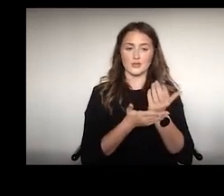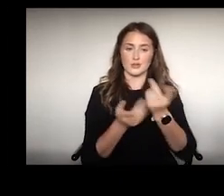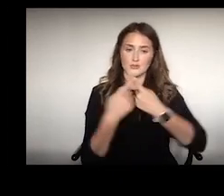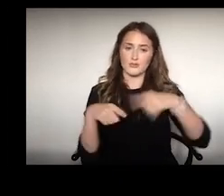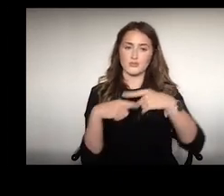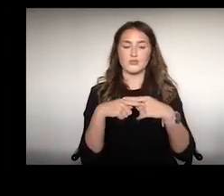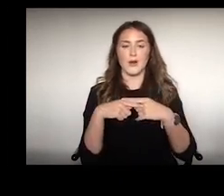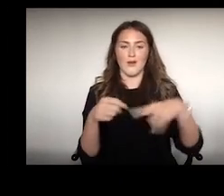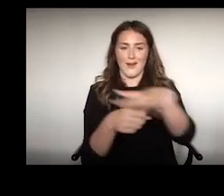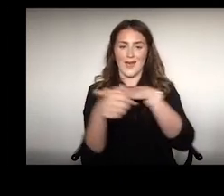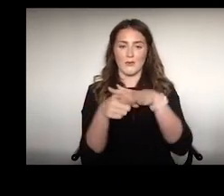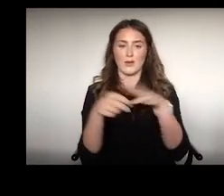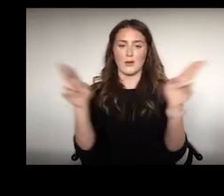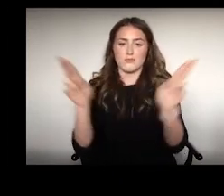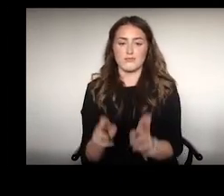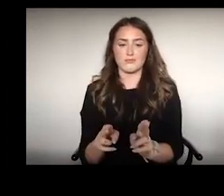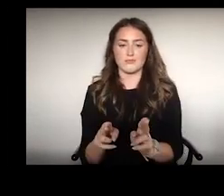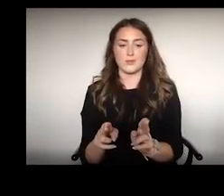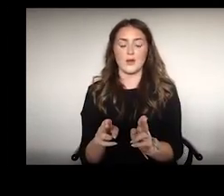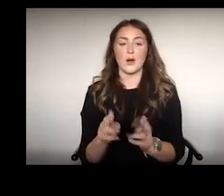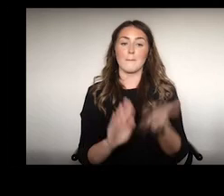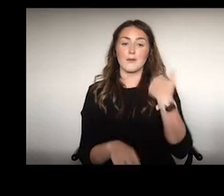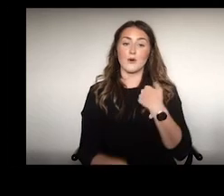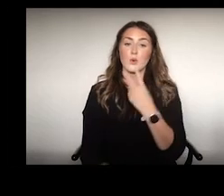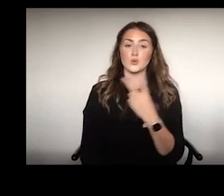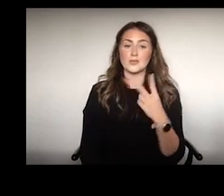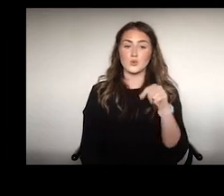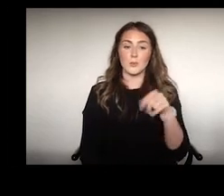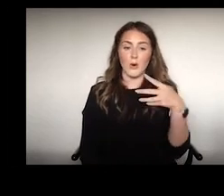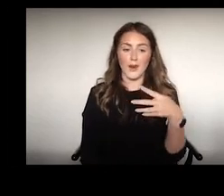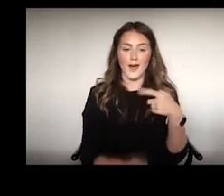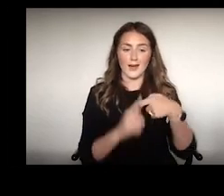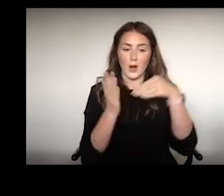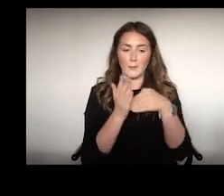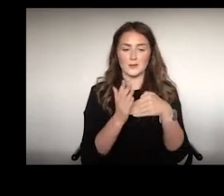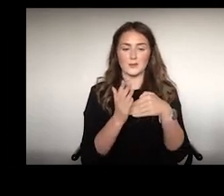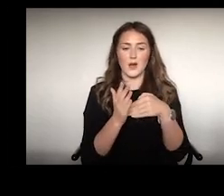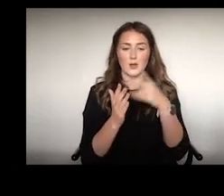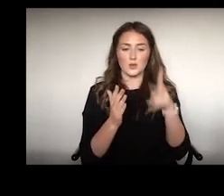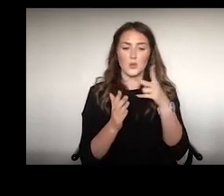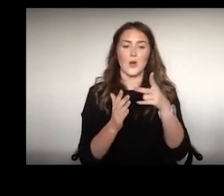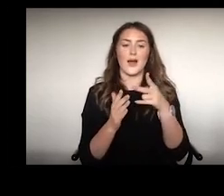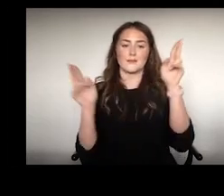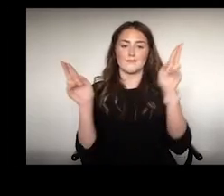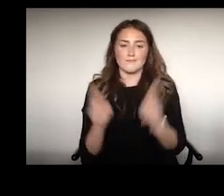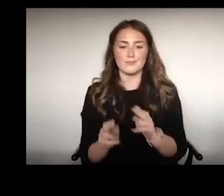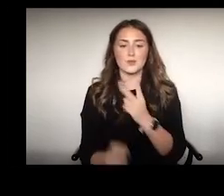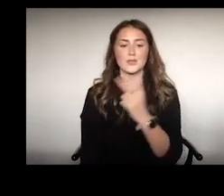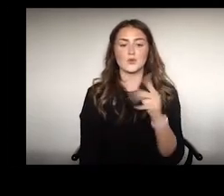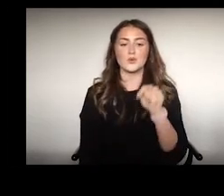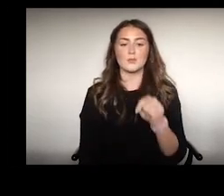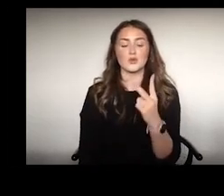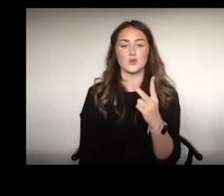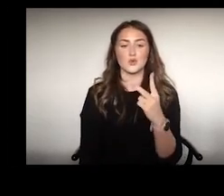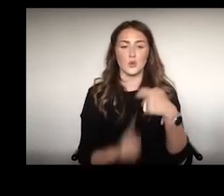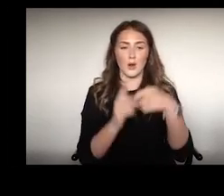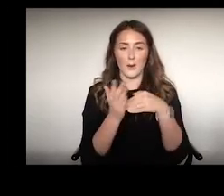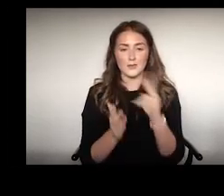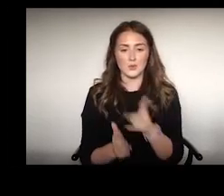applies. Since our last consultation, we've reduced the area within the order limits from 22.9